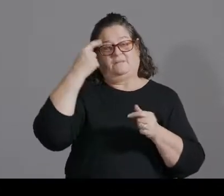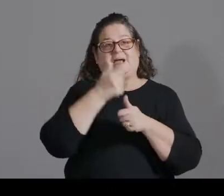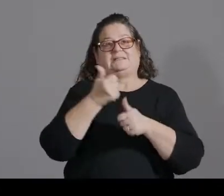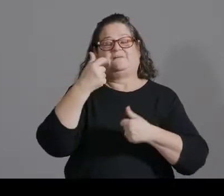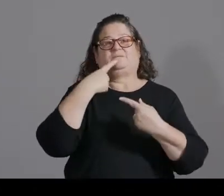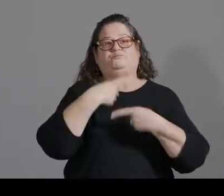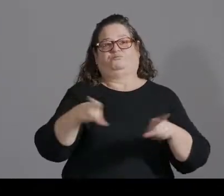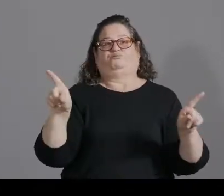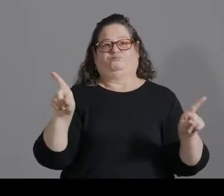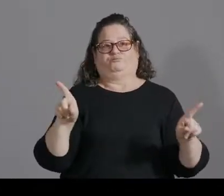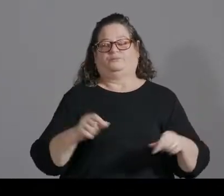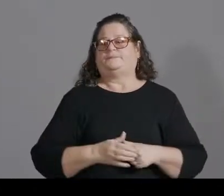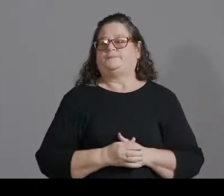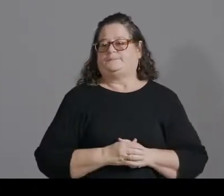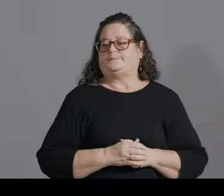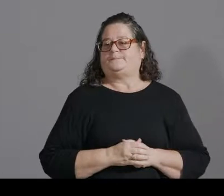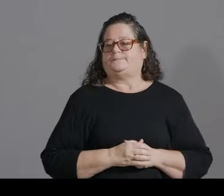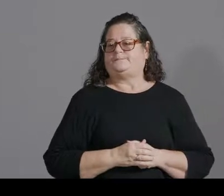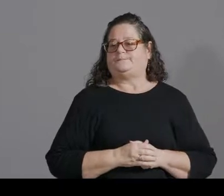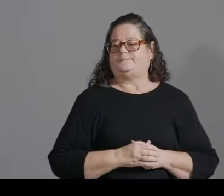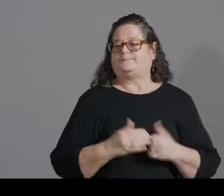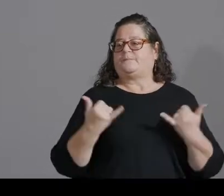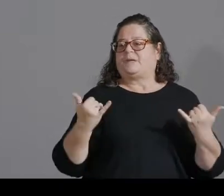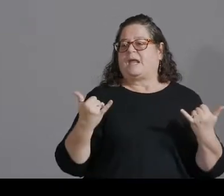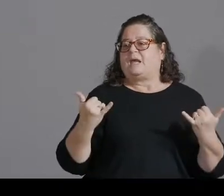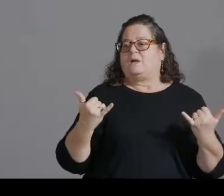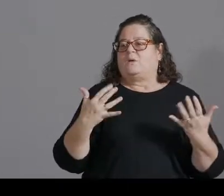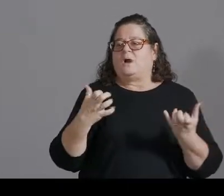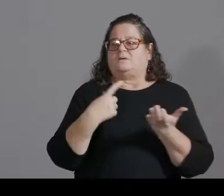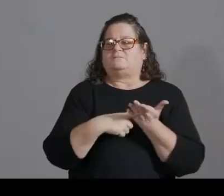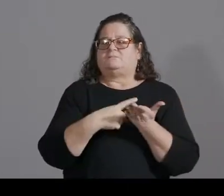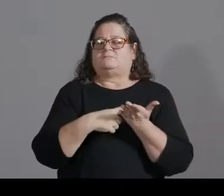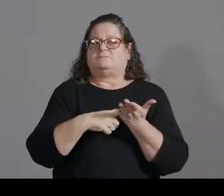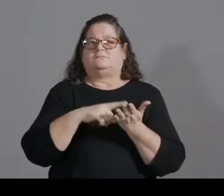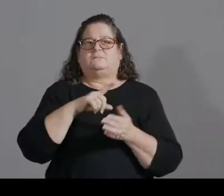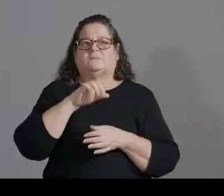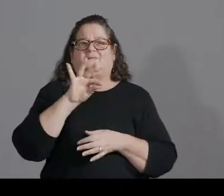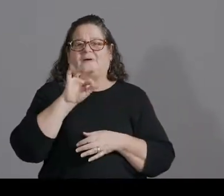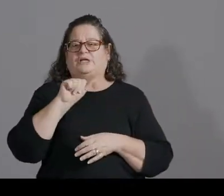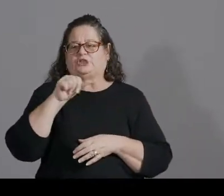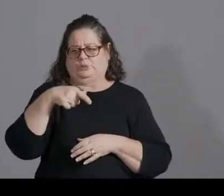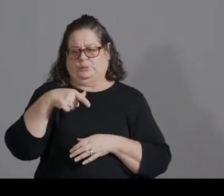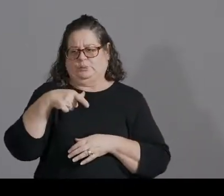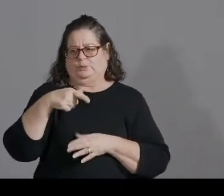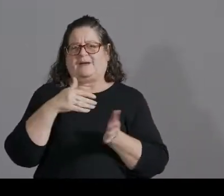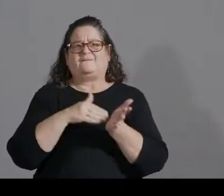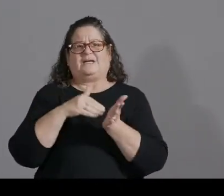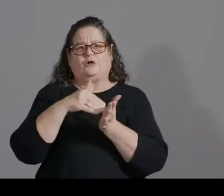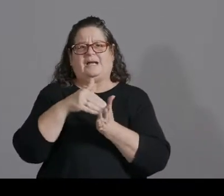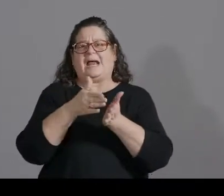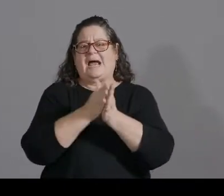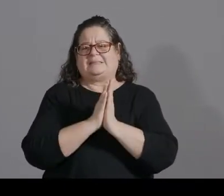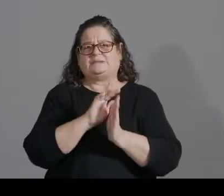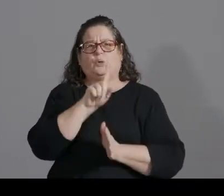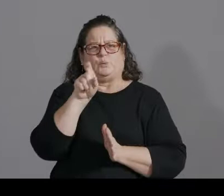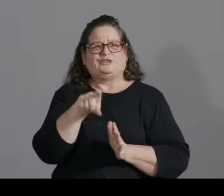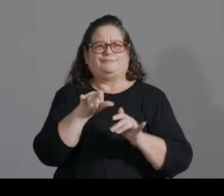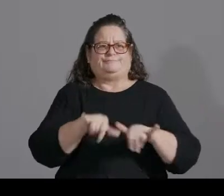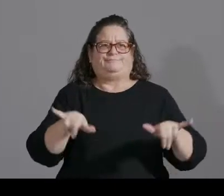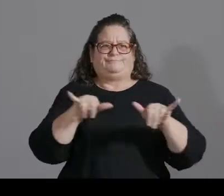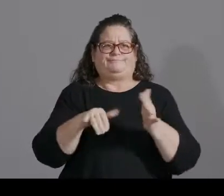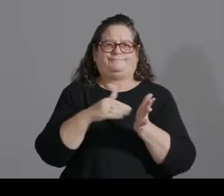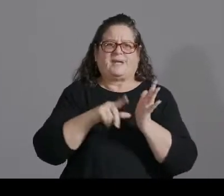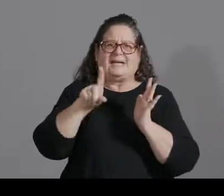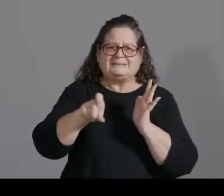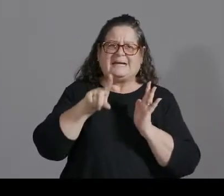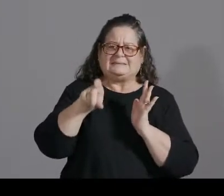Next slide. All right, I'm going to go through some frequently asked questions that we get. The next slide, please. So how do I find